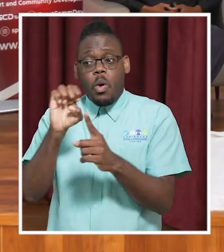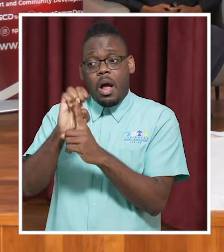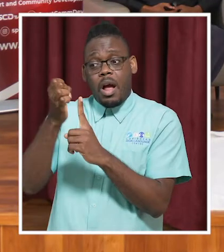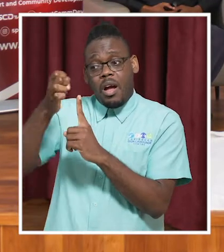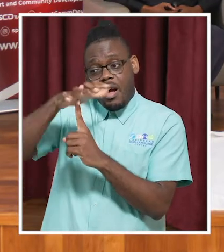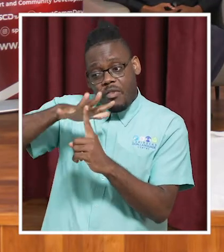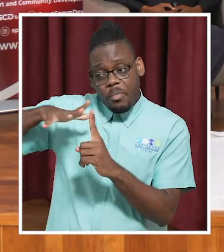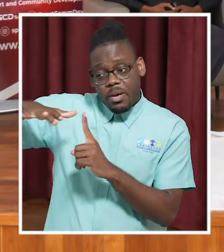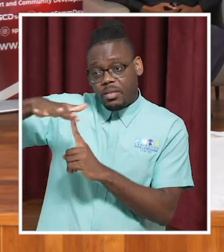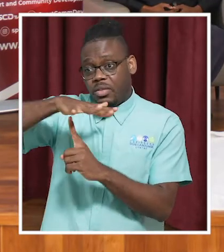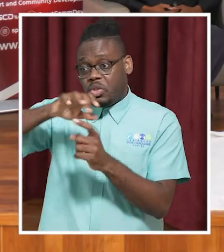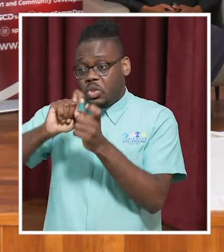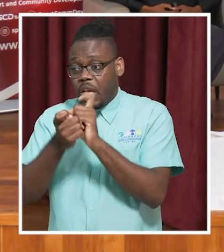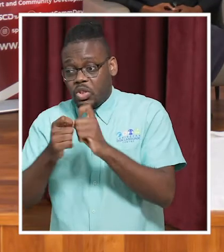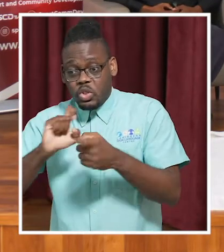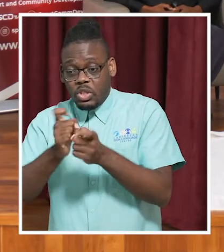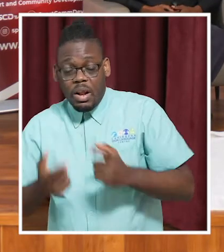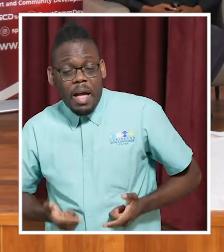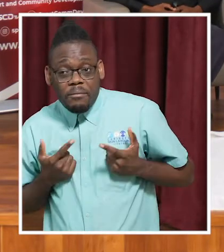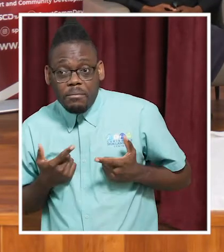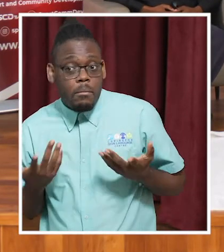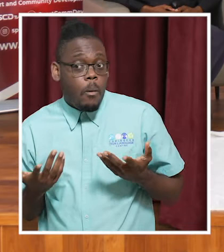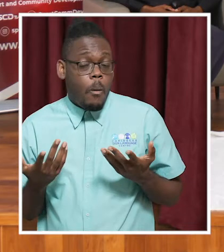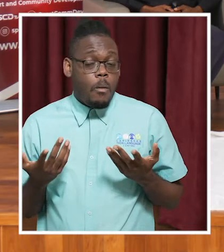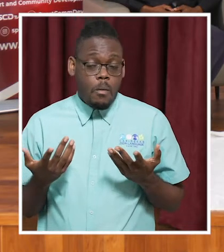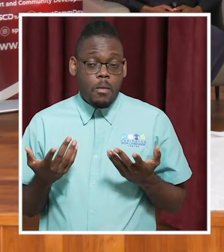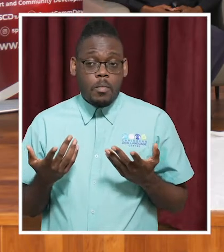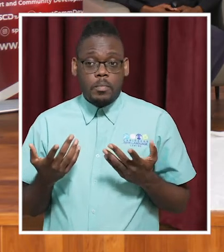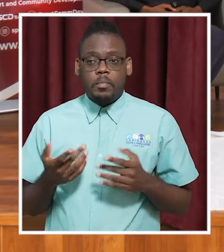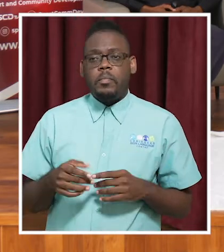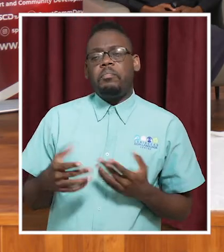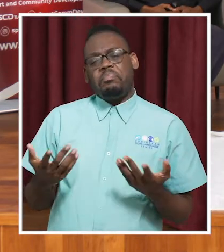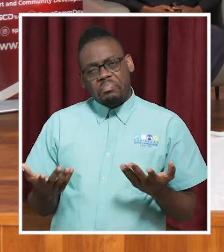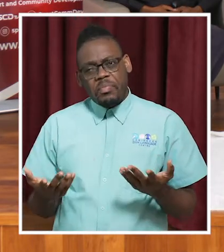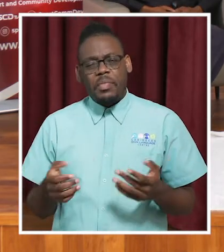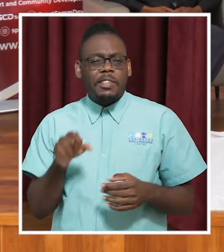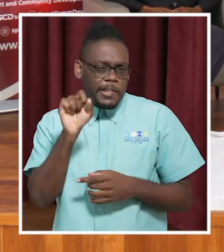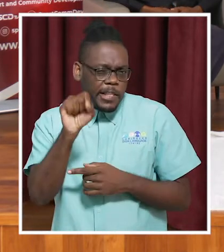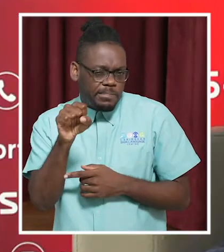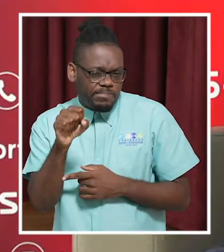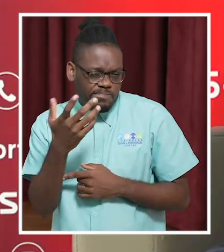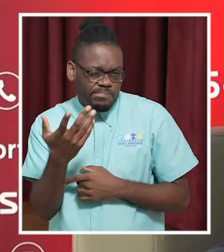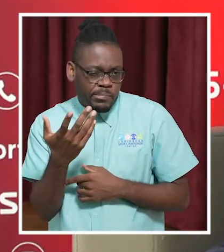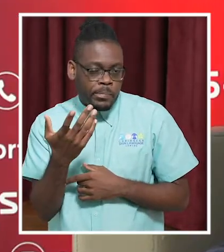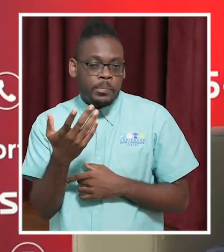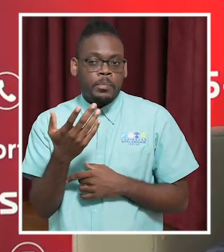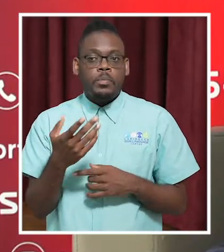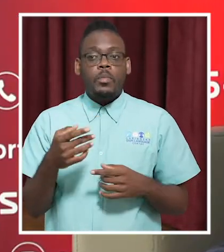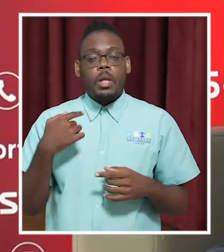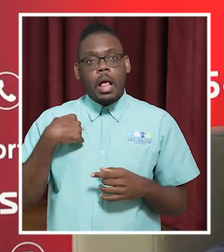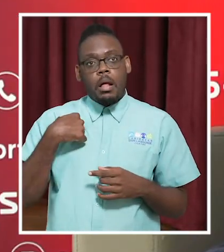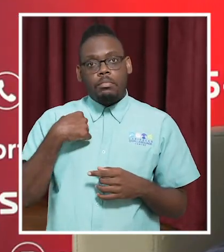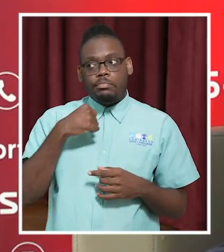it is thought that there is some genetic component. It is not necessarily something that's inherited, but certainly